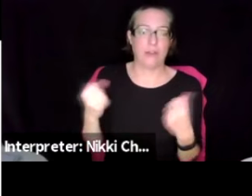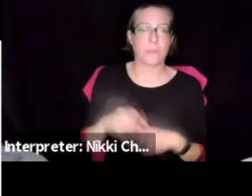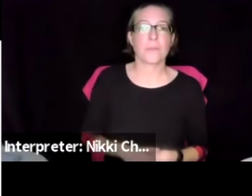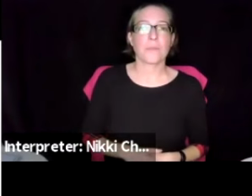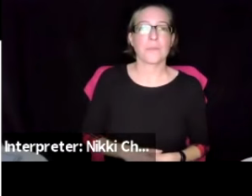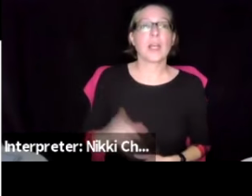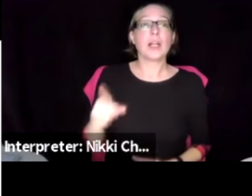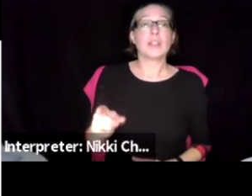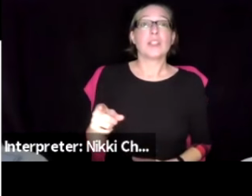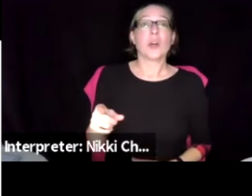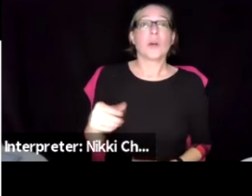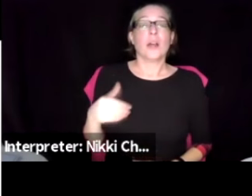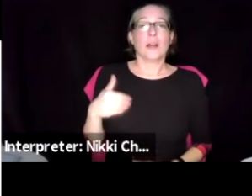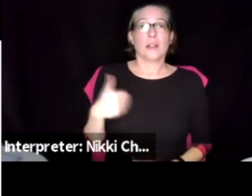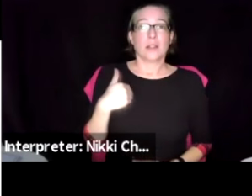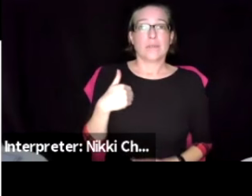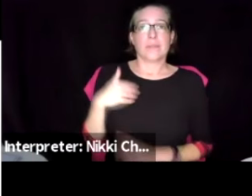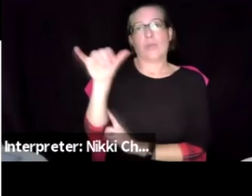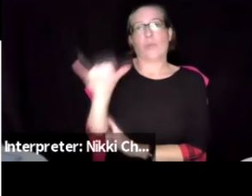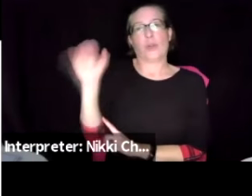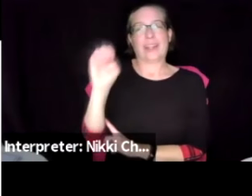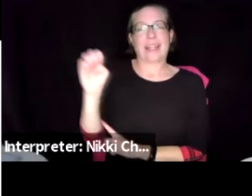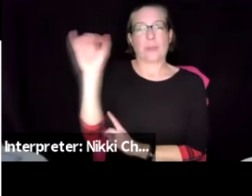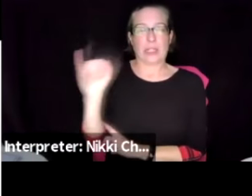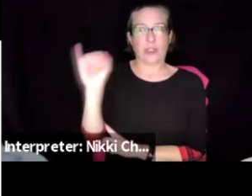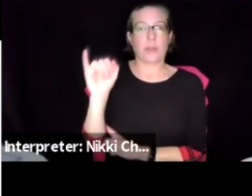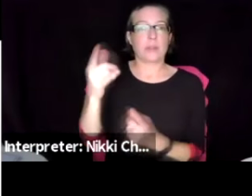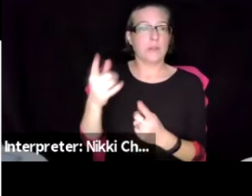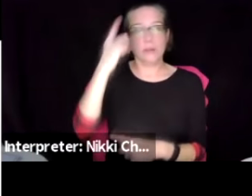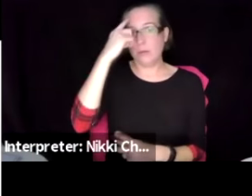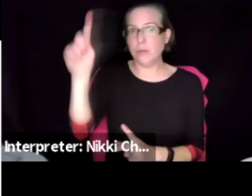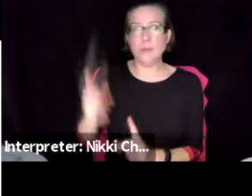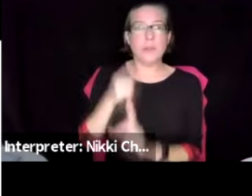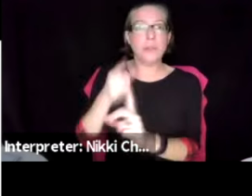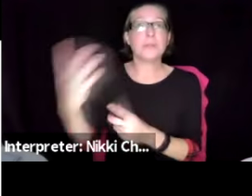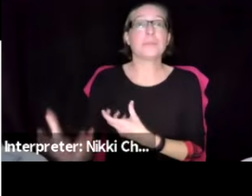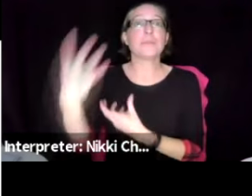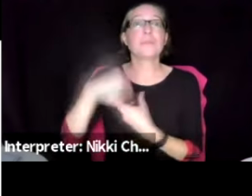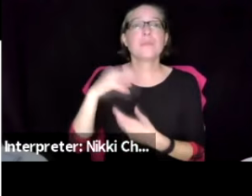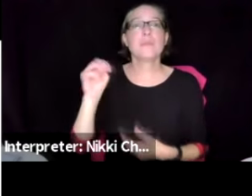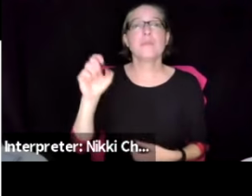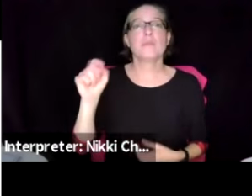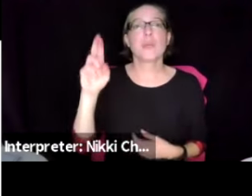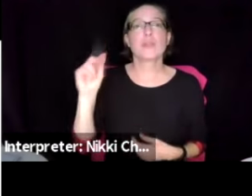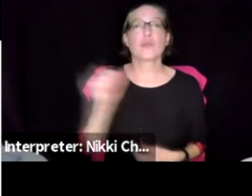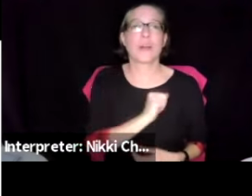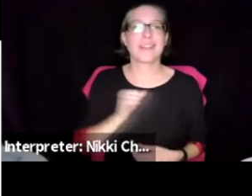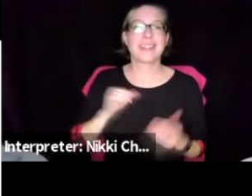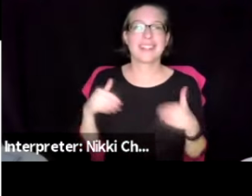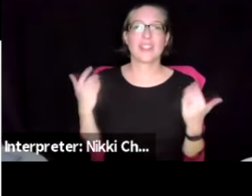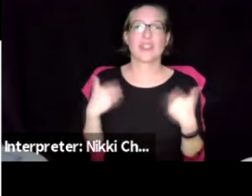RISE was created to engage Metro Atlanta youth as research partners at RISE in sexual and reproductive